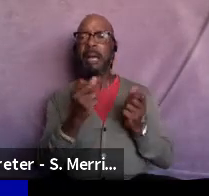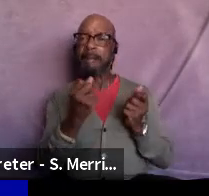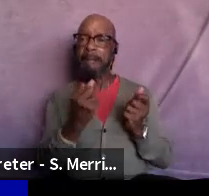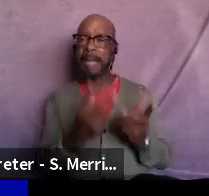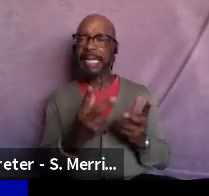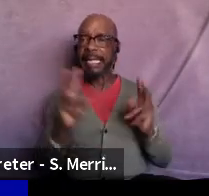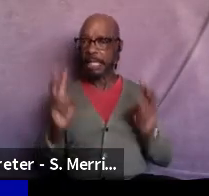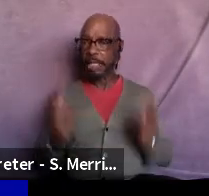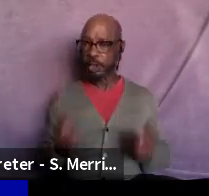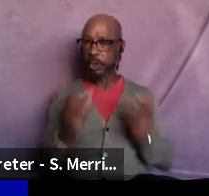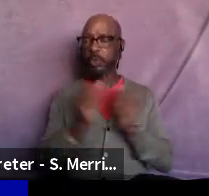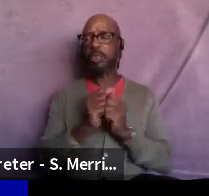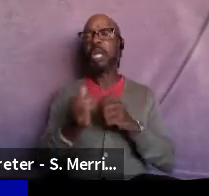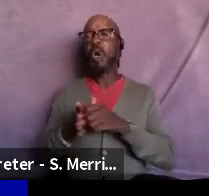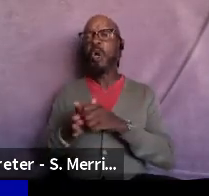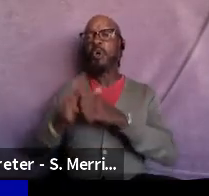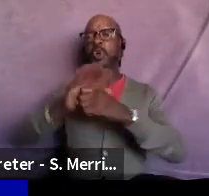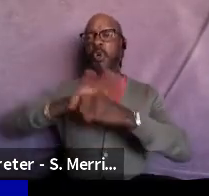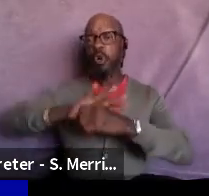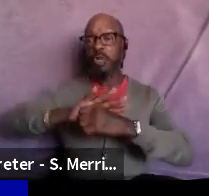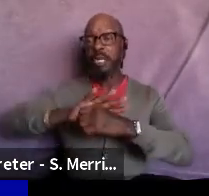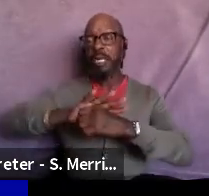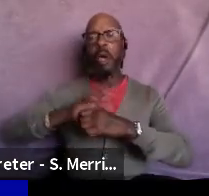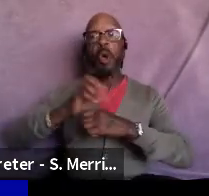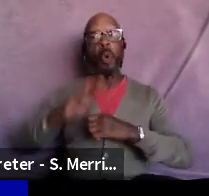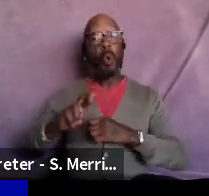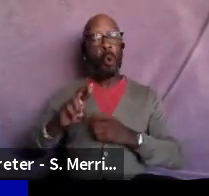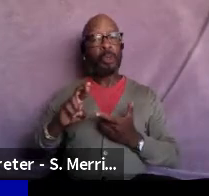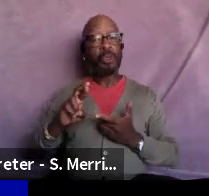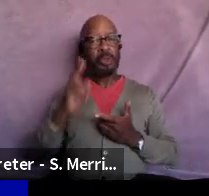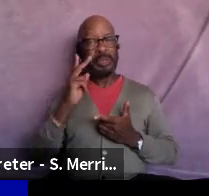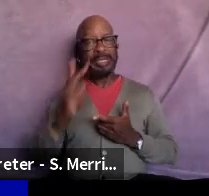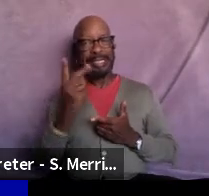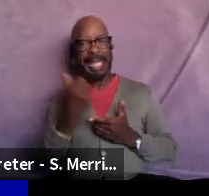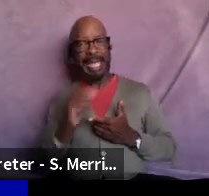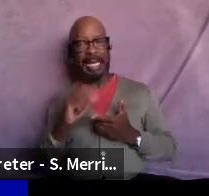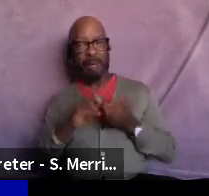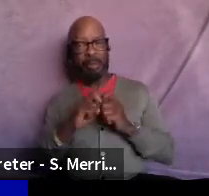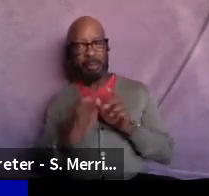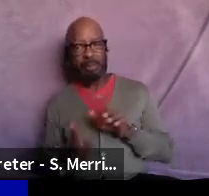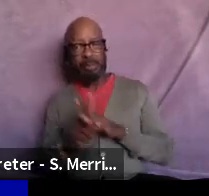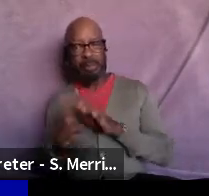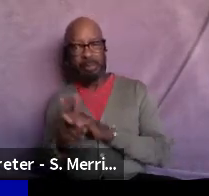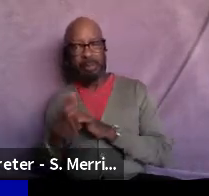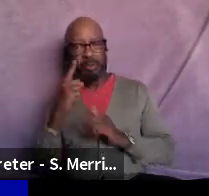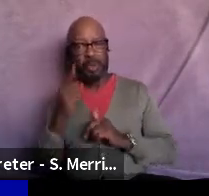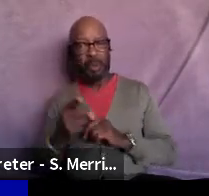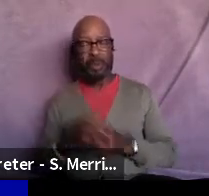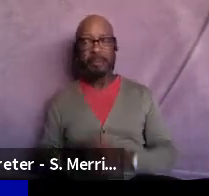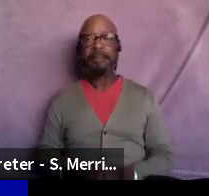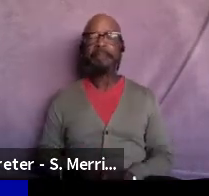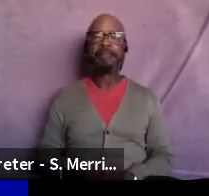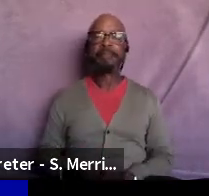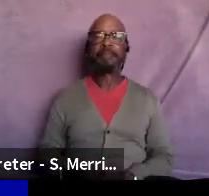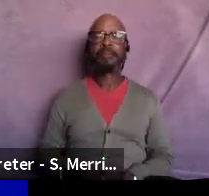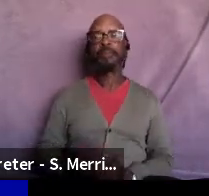with COVID-19? Are you finding any cases that are coming up or issues that are coming up for you? I think